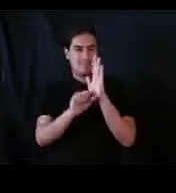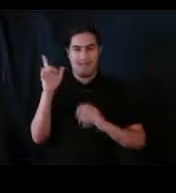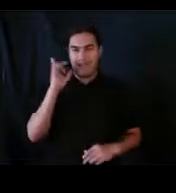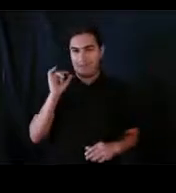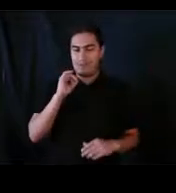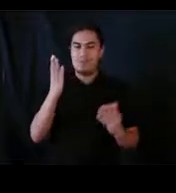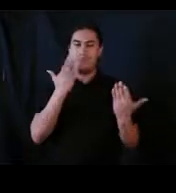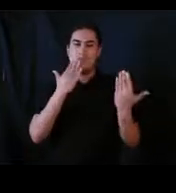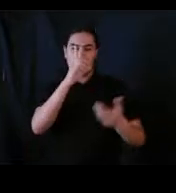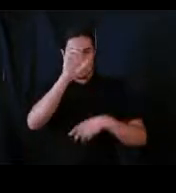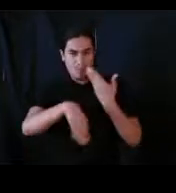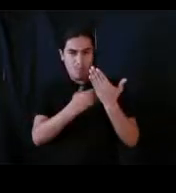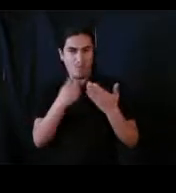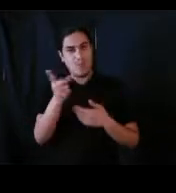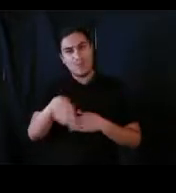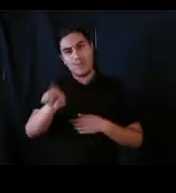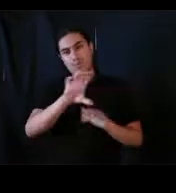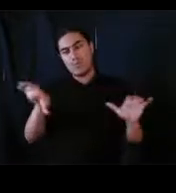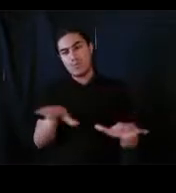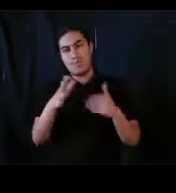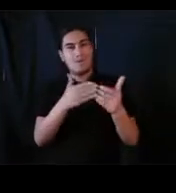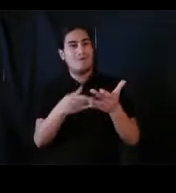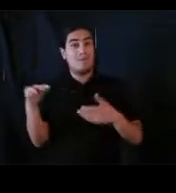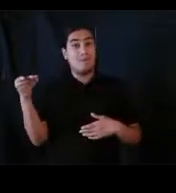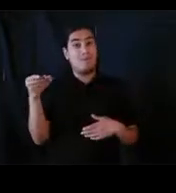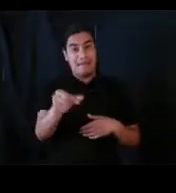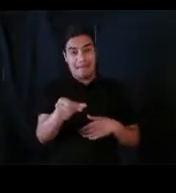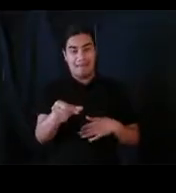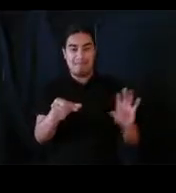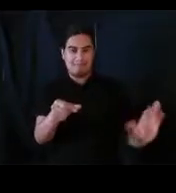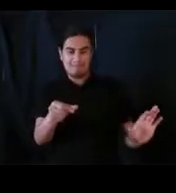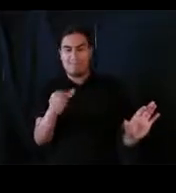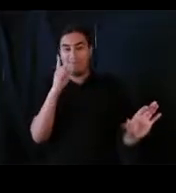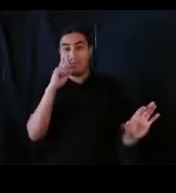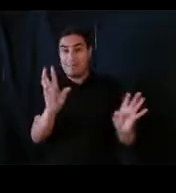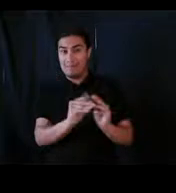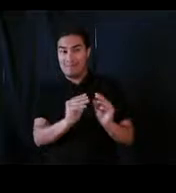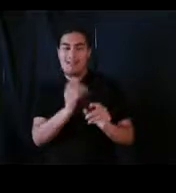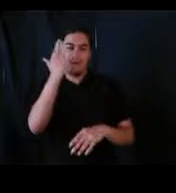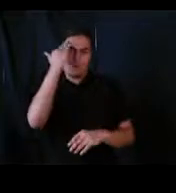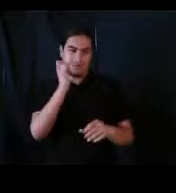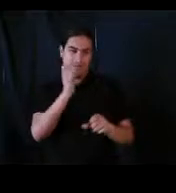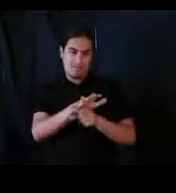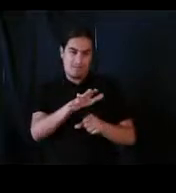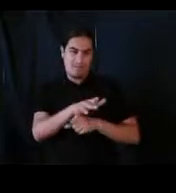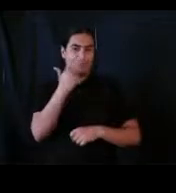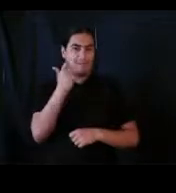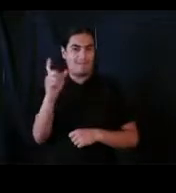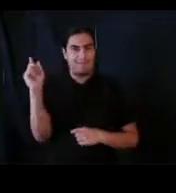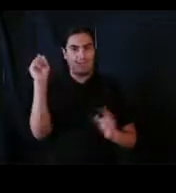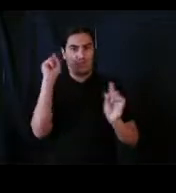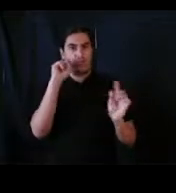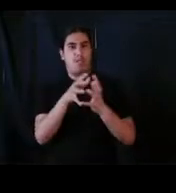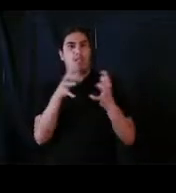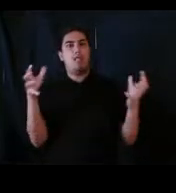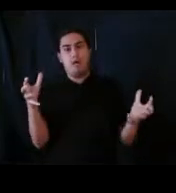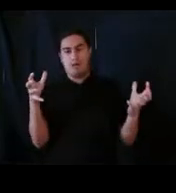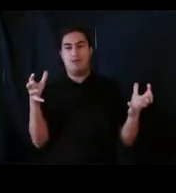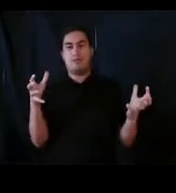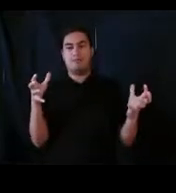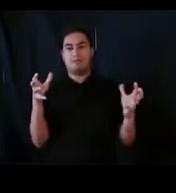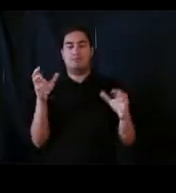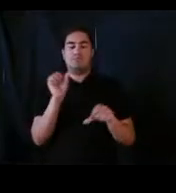all that you do i don't know whatever they pay you as a per diem for your meetings i know it's not enough because i've heard uh there's a lot of work in this